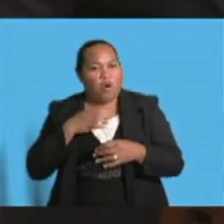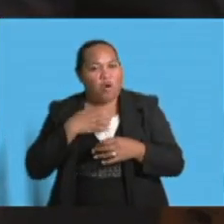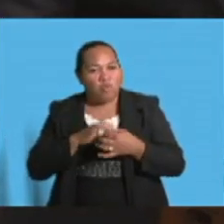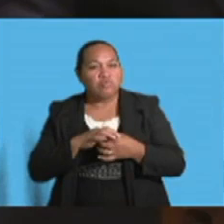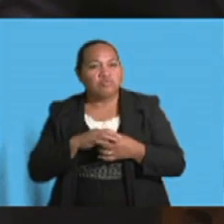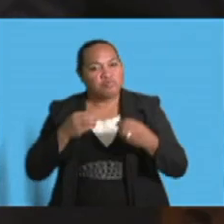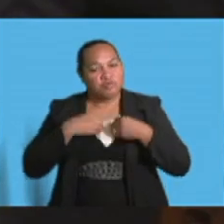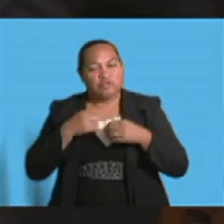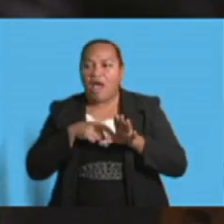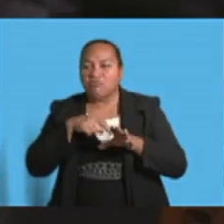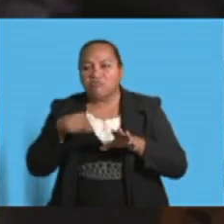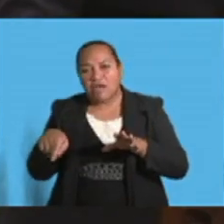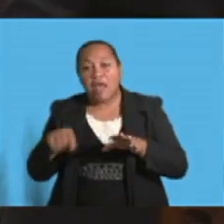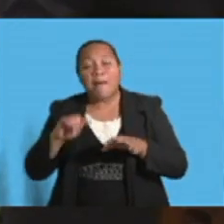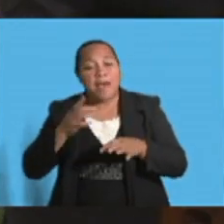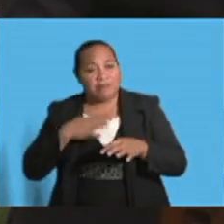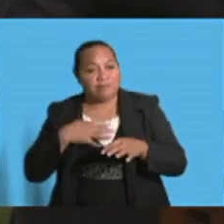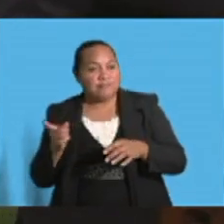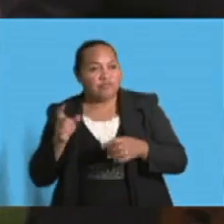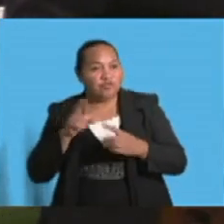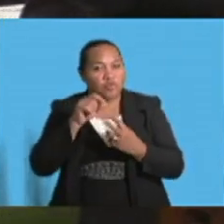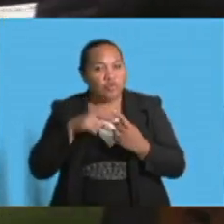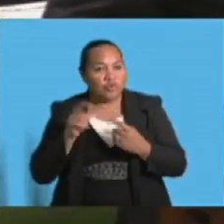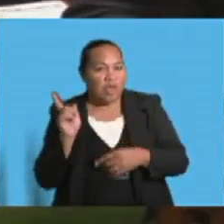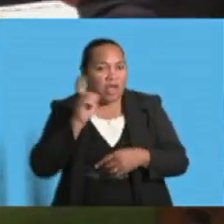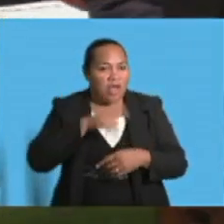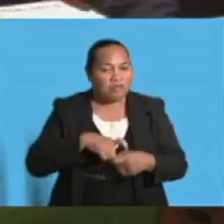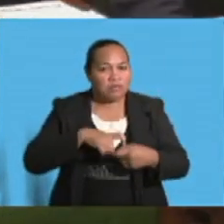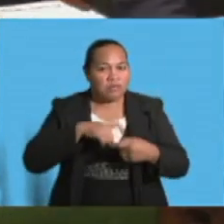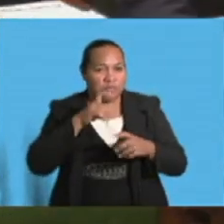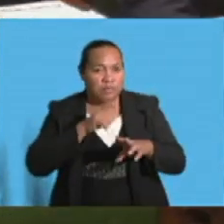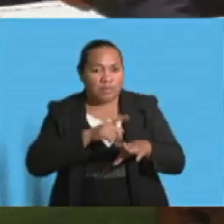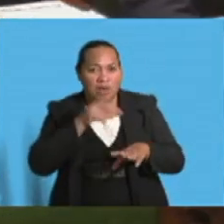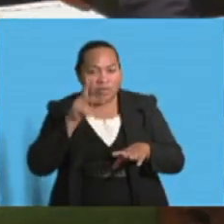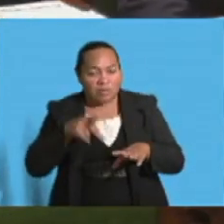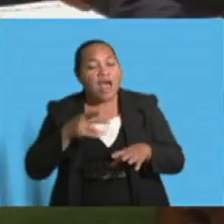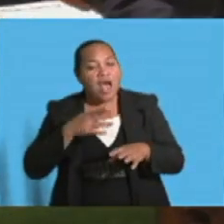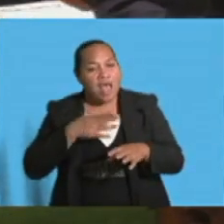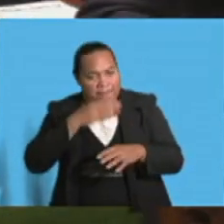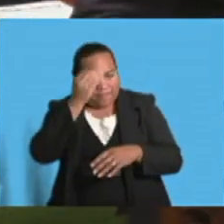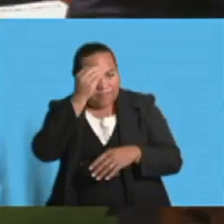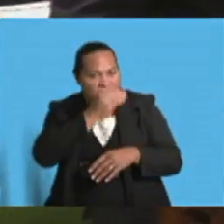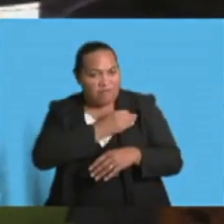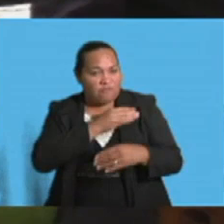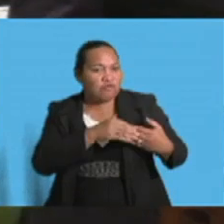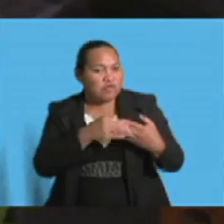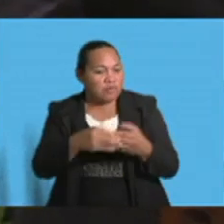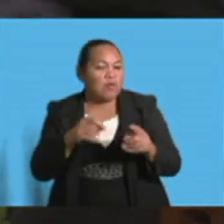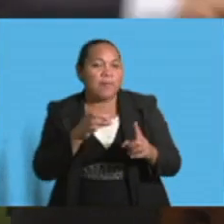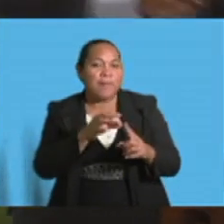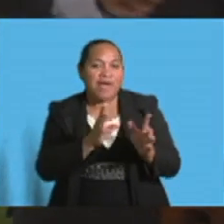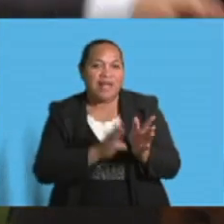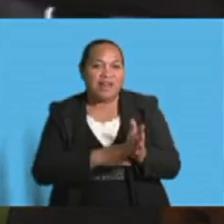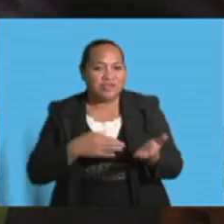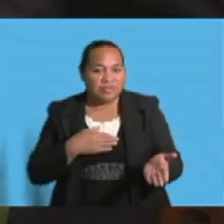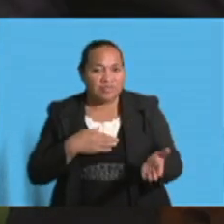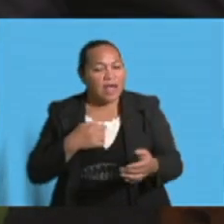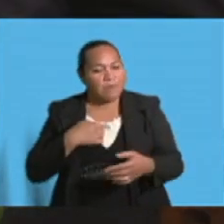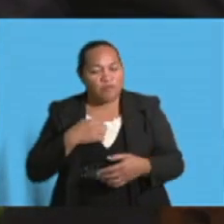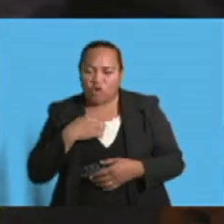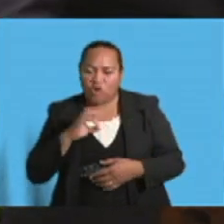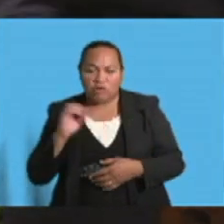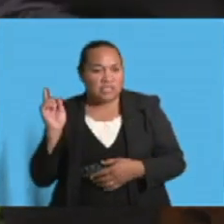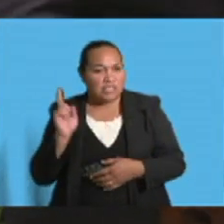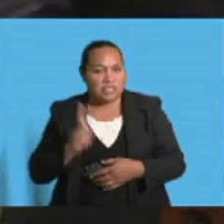Speaker, but I'm here because I have a commitment and I believe in the leadership of our Honourable Prime Minister. I'm not here to further, Madam